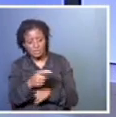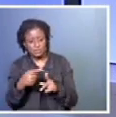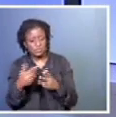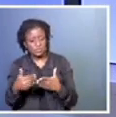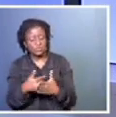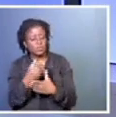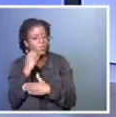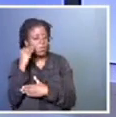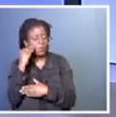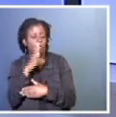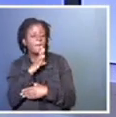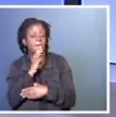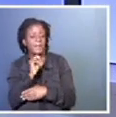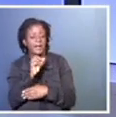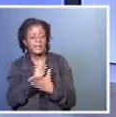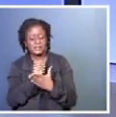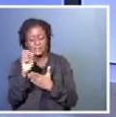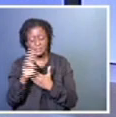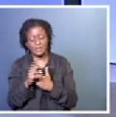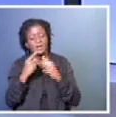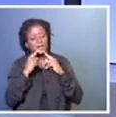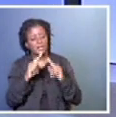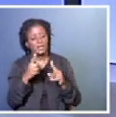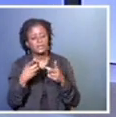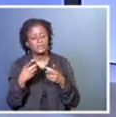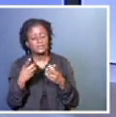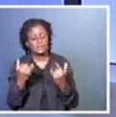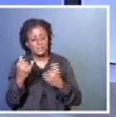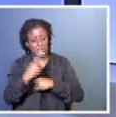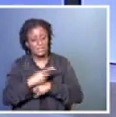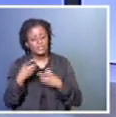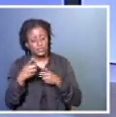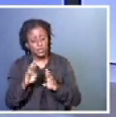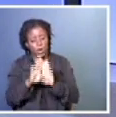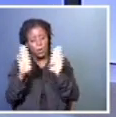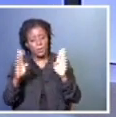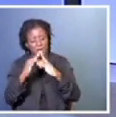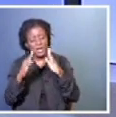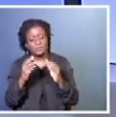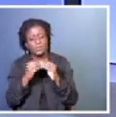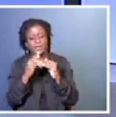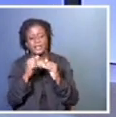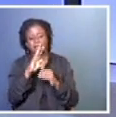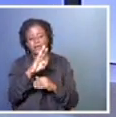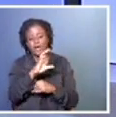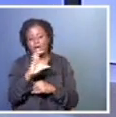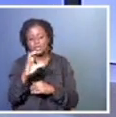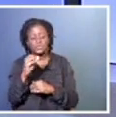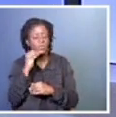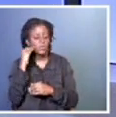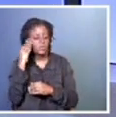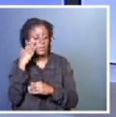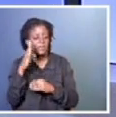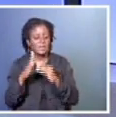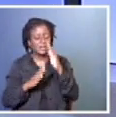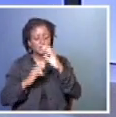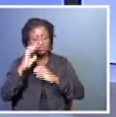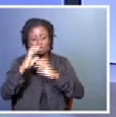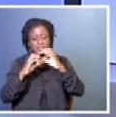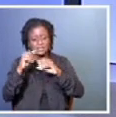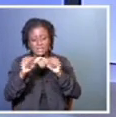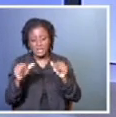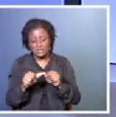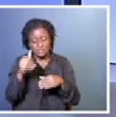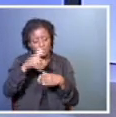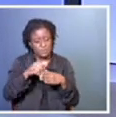September. It was announced during an open house today that more than 400 homes will be constructed in areas including Fire Trail